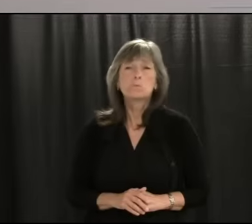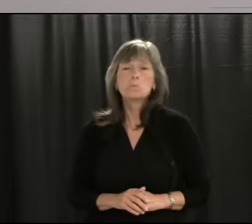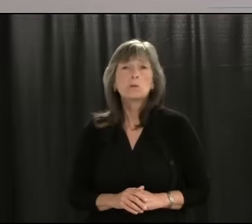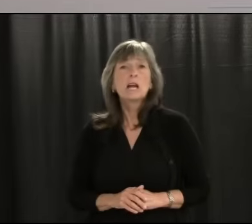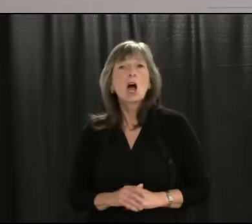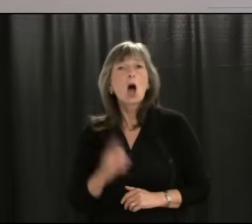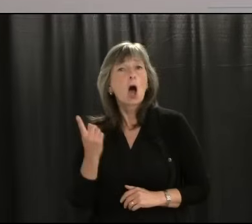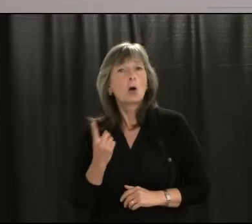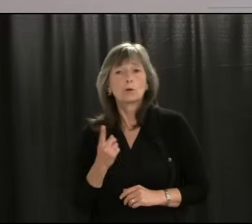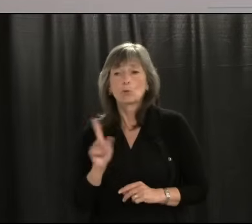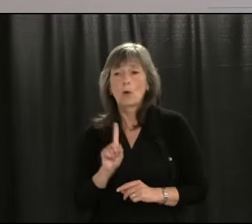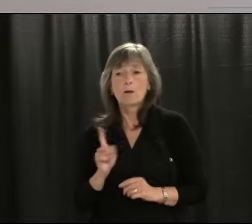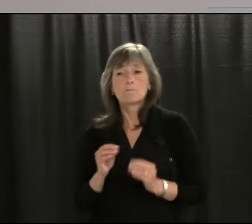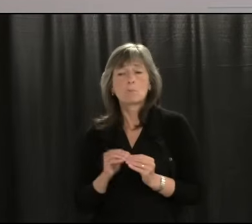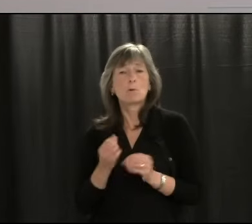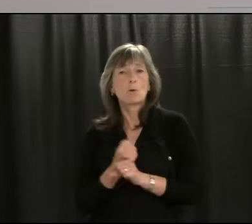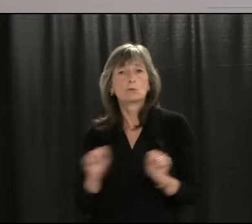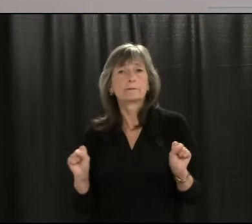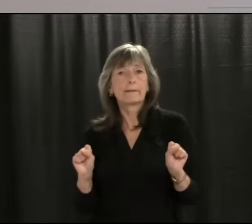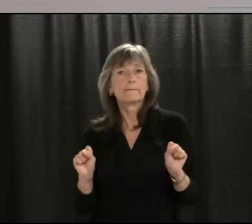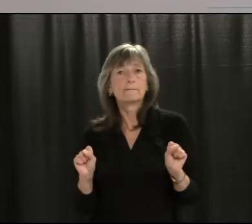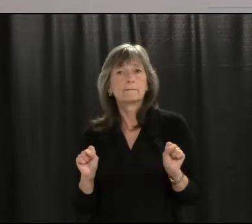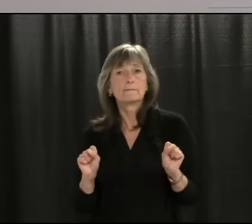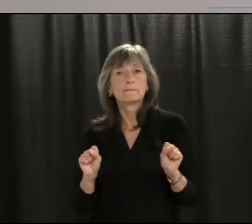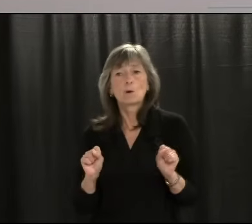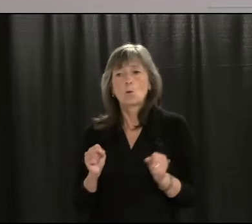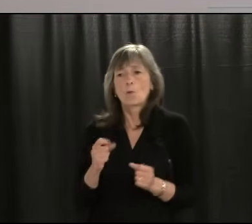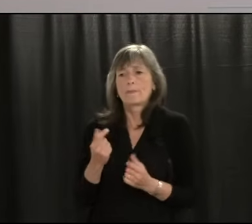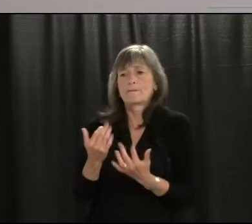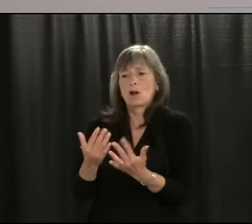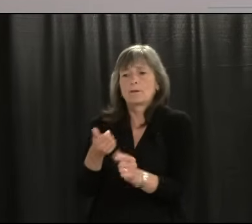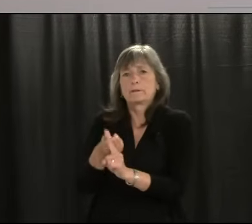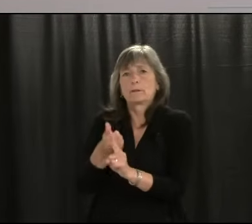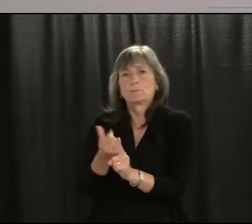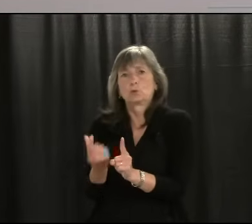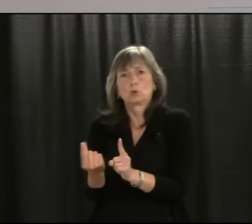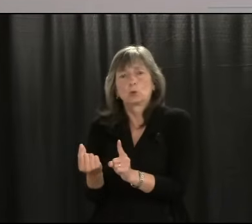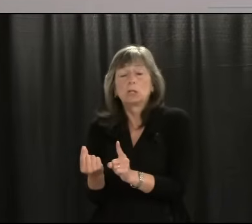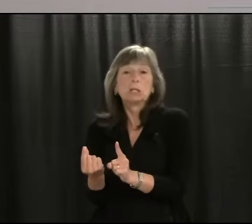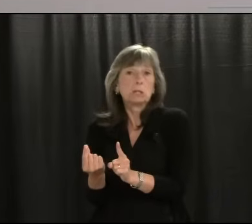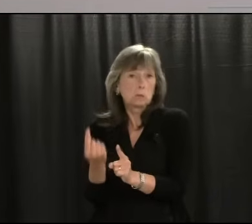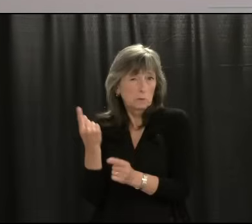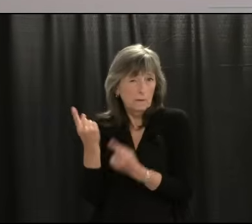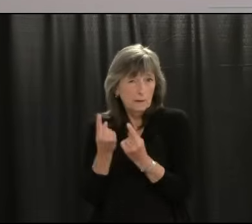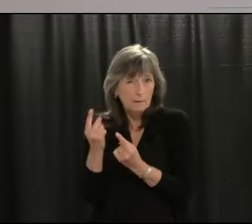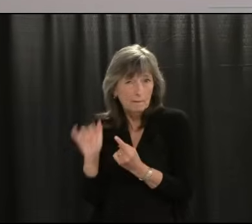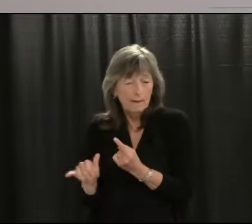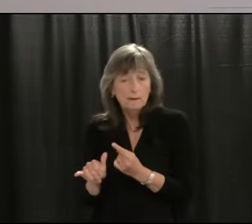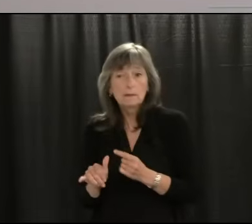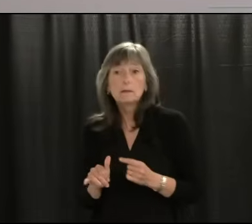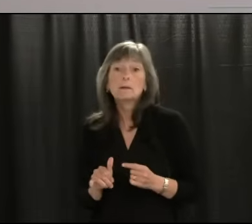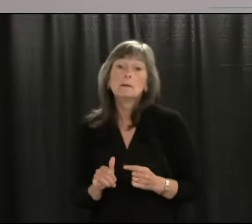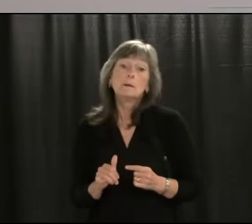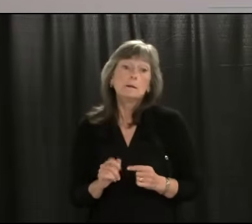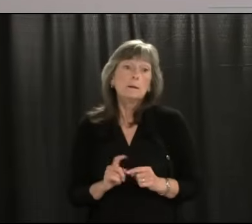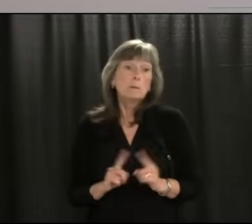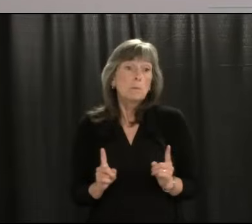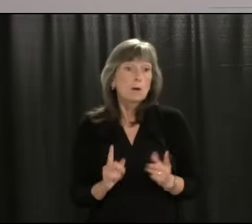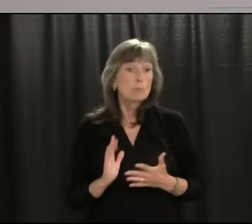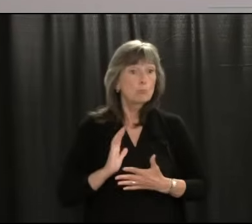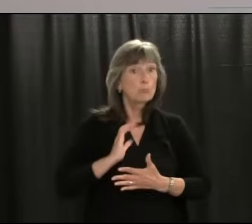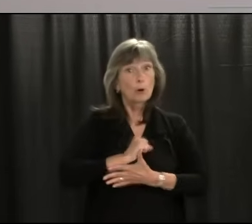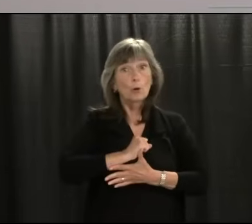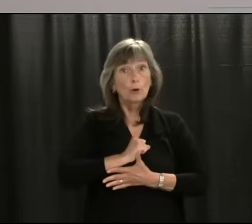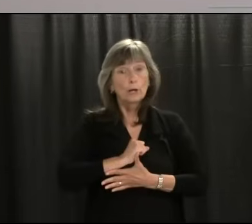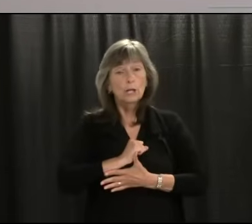safety first. Fire behavior is going to be a consideration as well. But safe to say that the priority